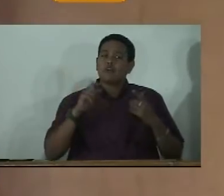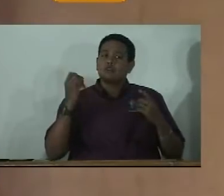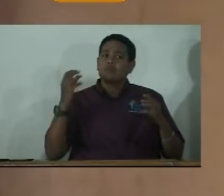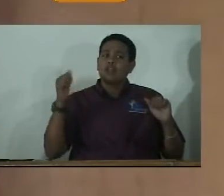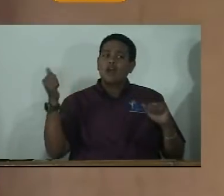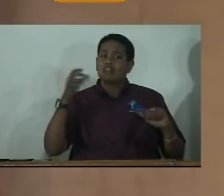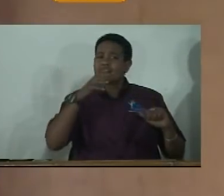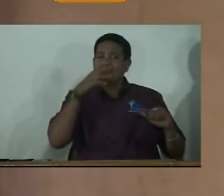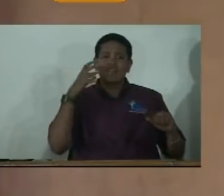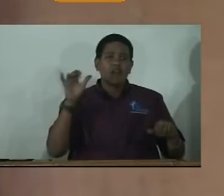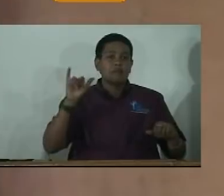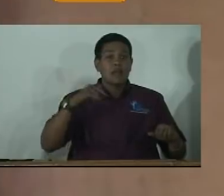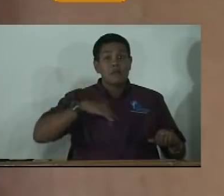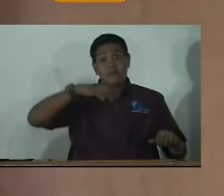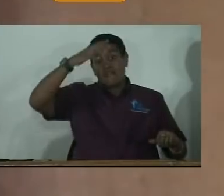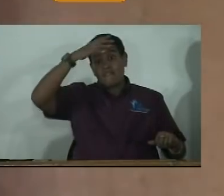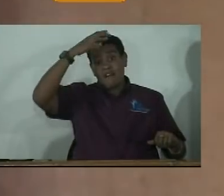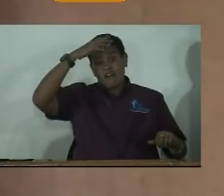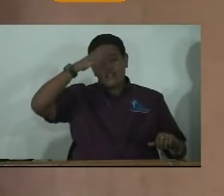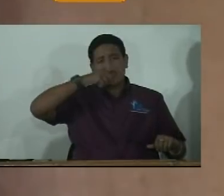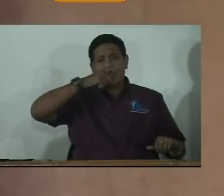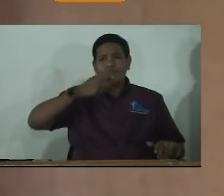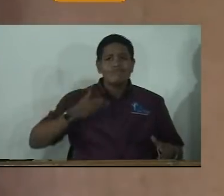father who had